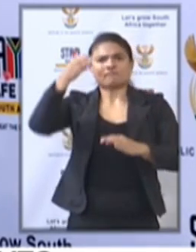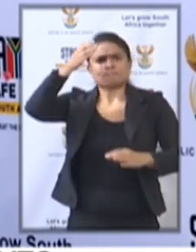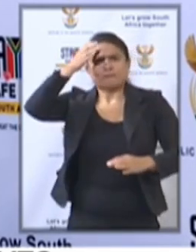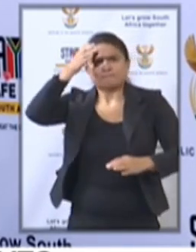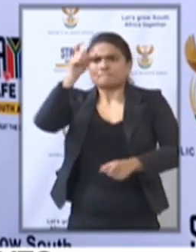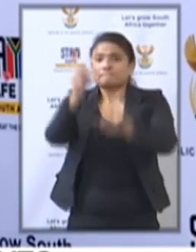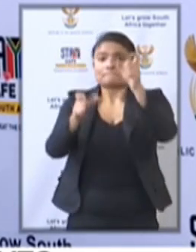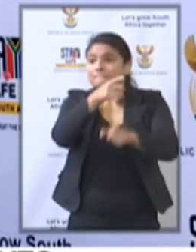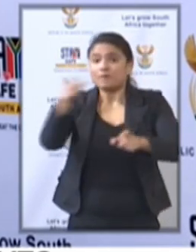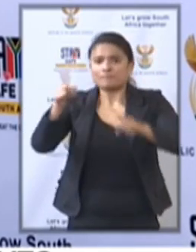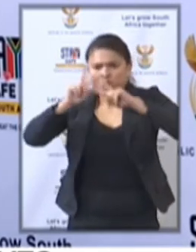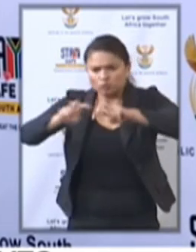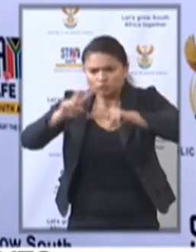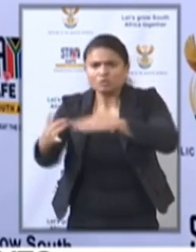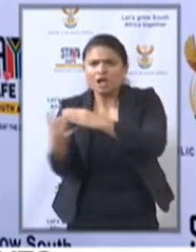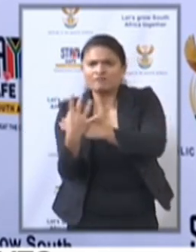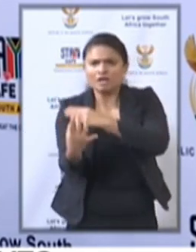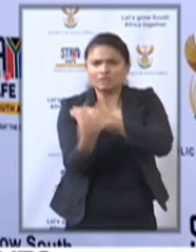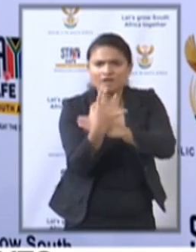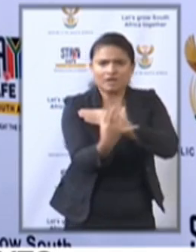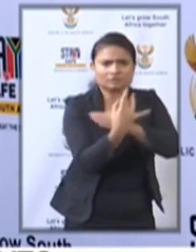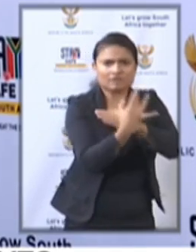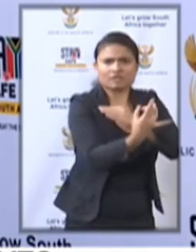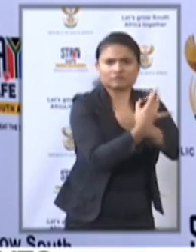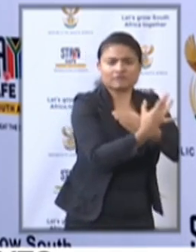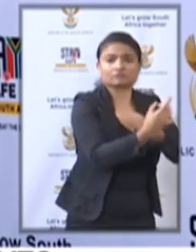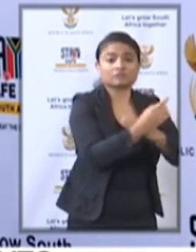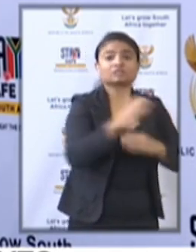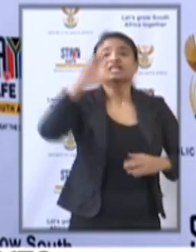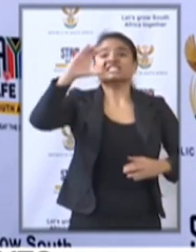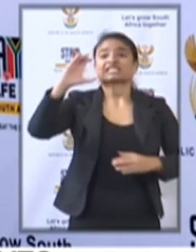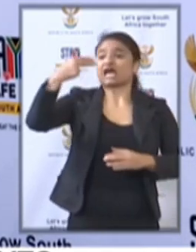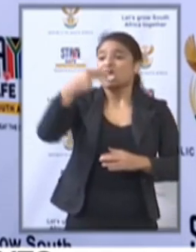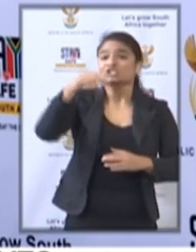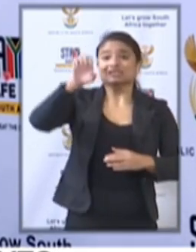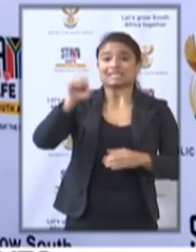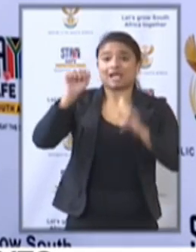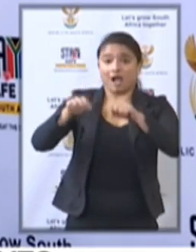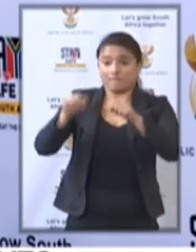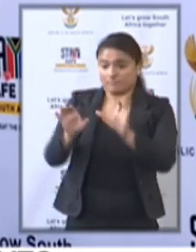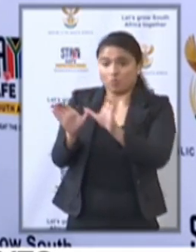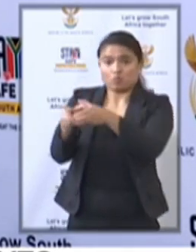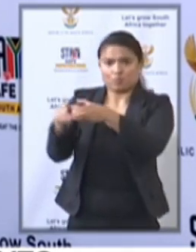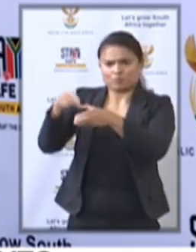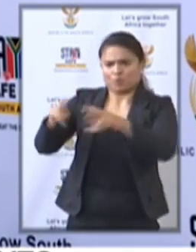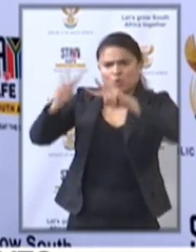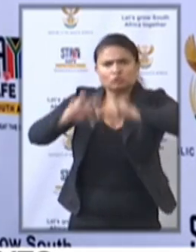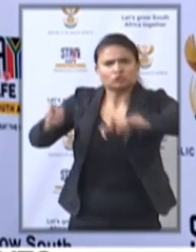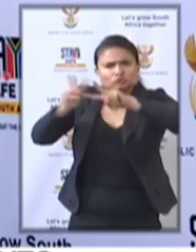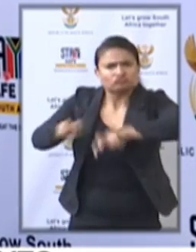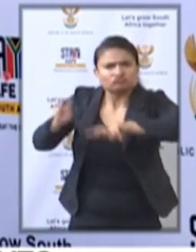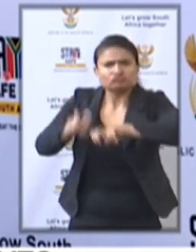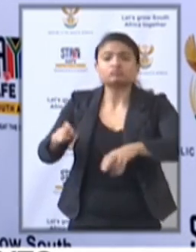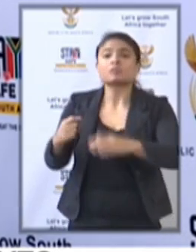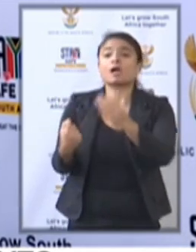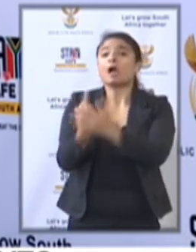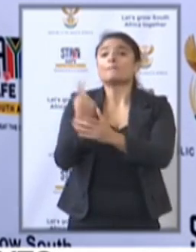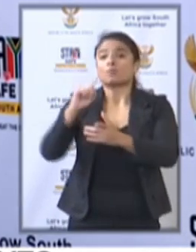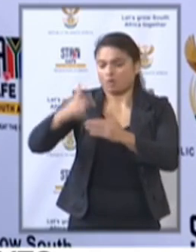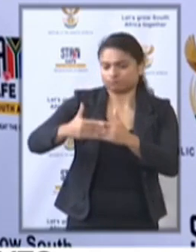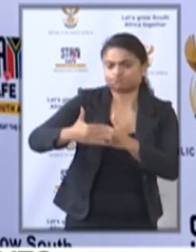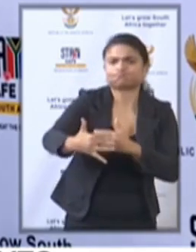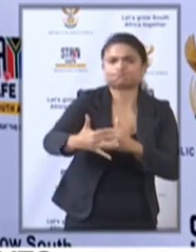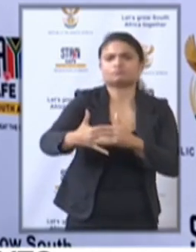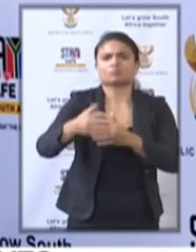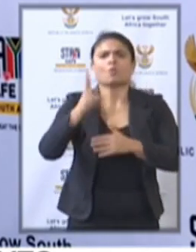and the CHE we have agreed that this study will run for the next 11 months with the